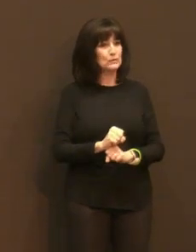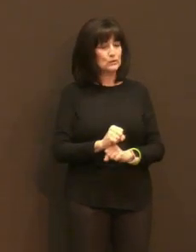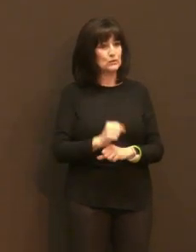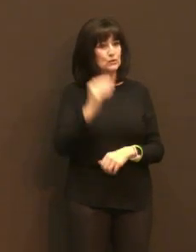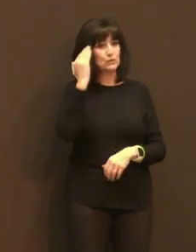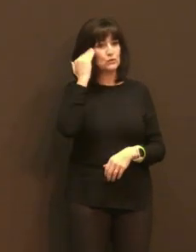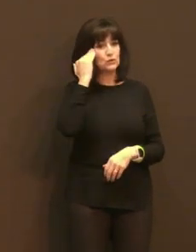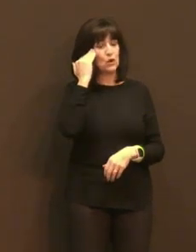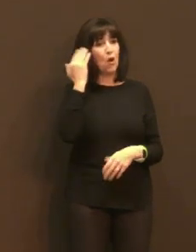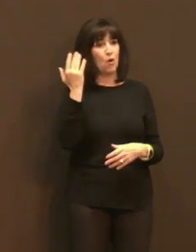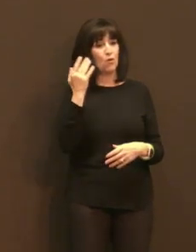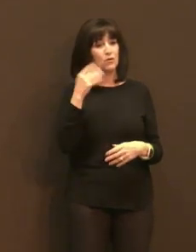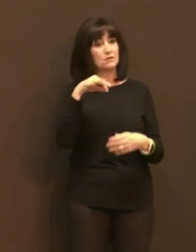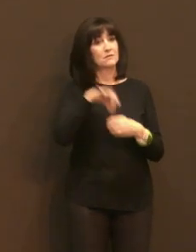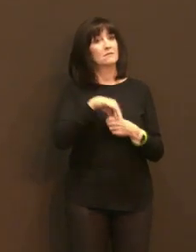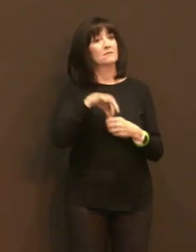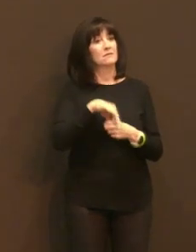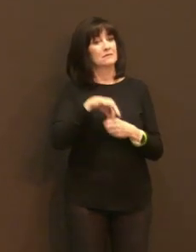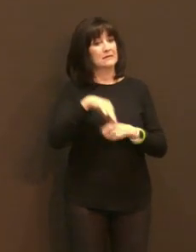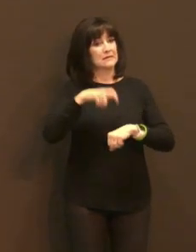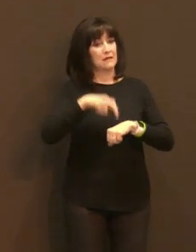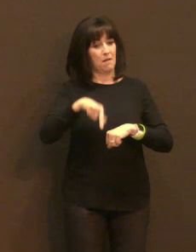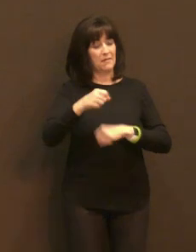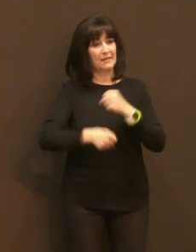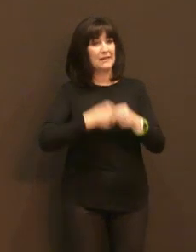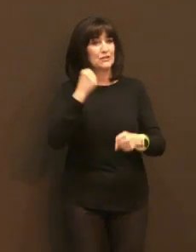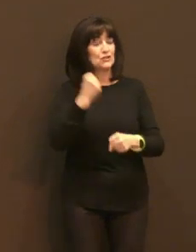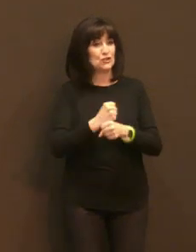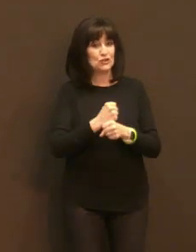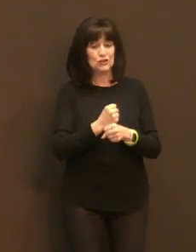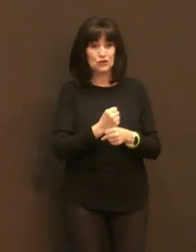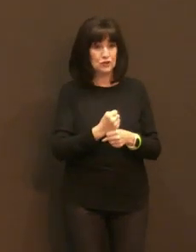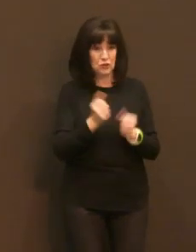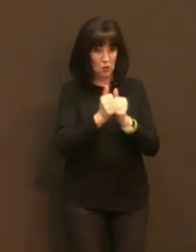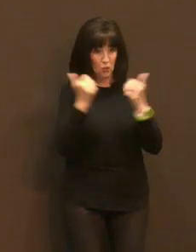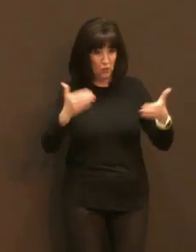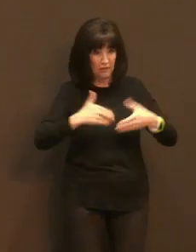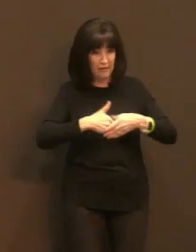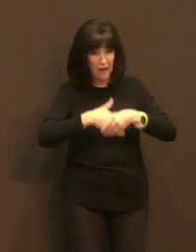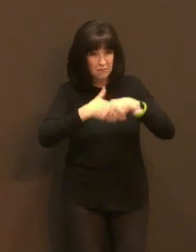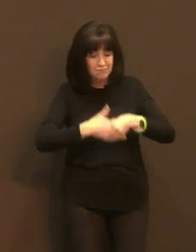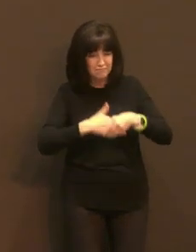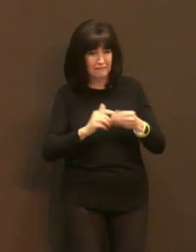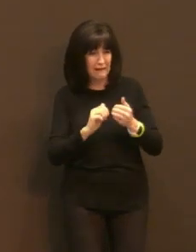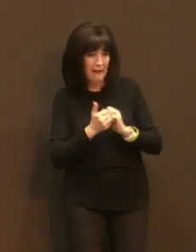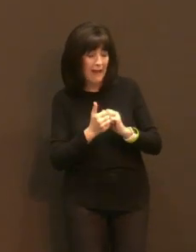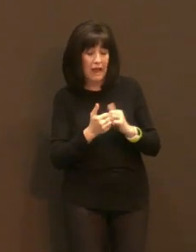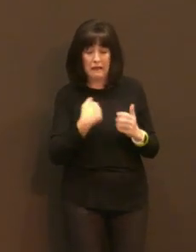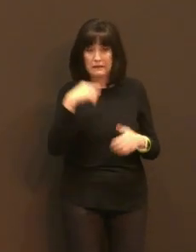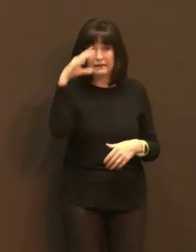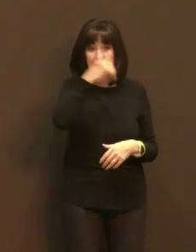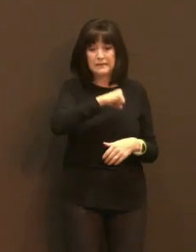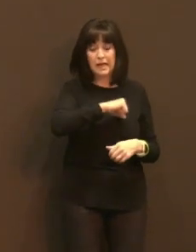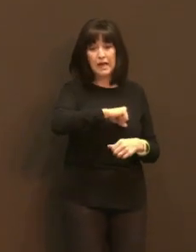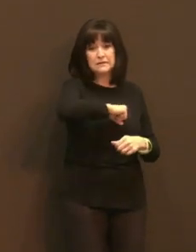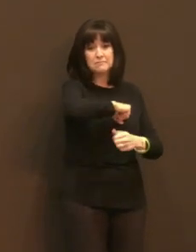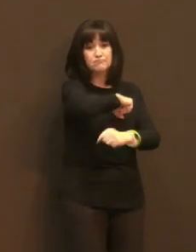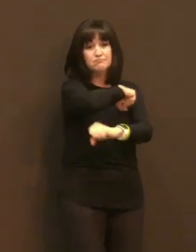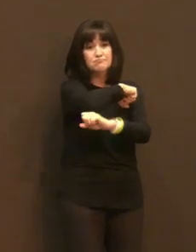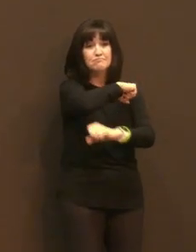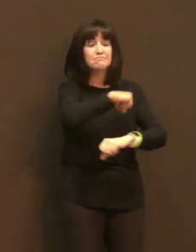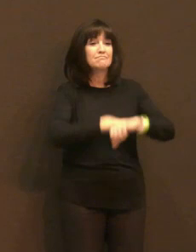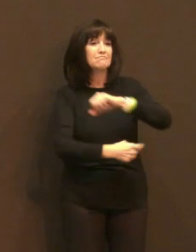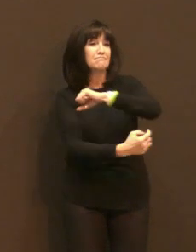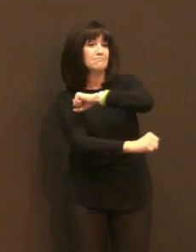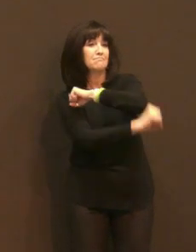how you campaign without shaking hands, but we'll figure that out. I guess bumping elbows. Limiting gatherings, first to